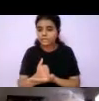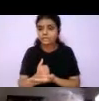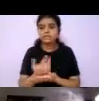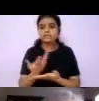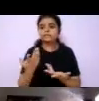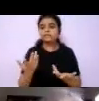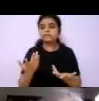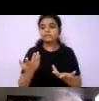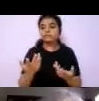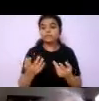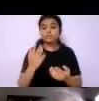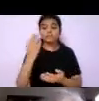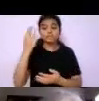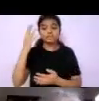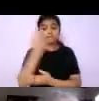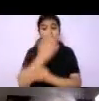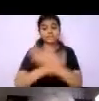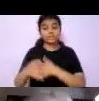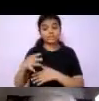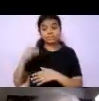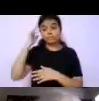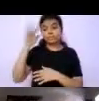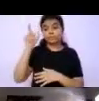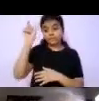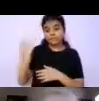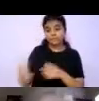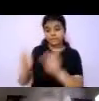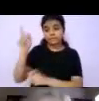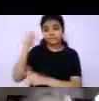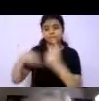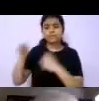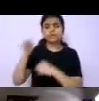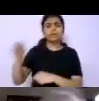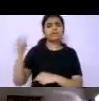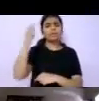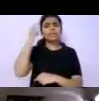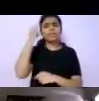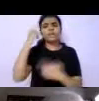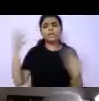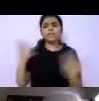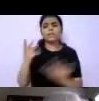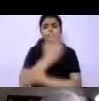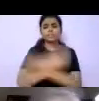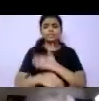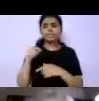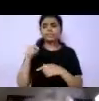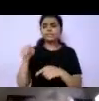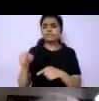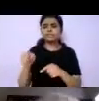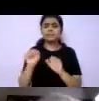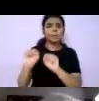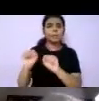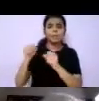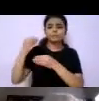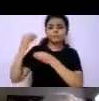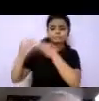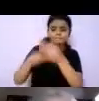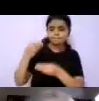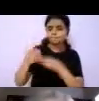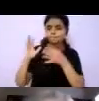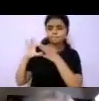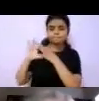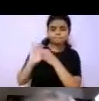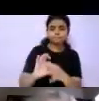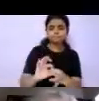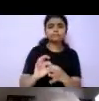Disability theorists have attempted to decouple disability from inherent disadvantage and